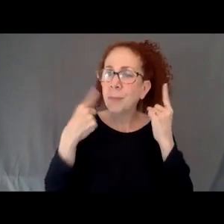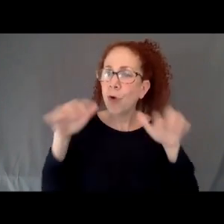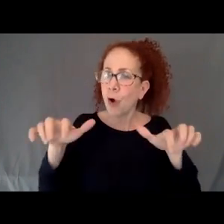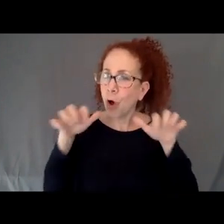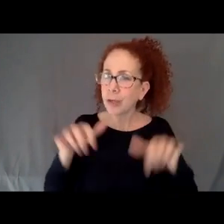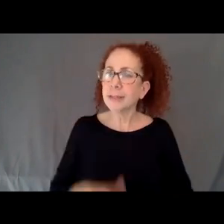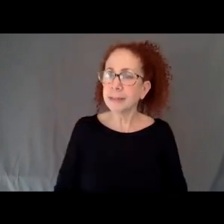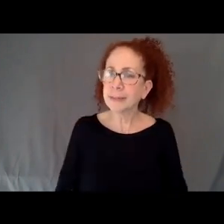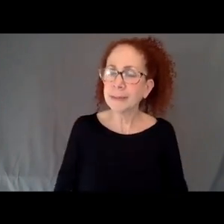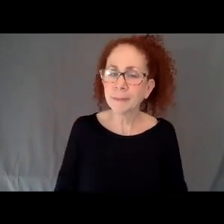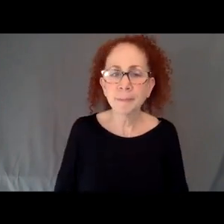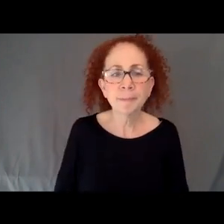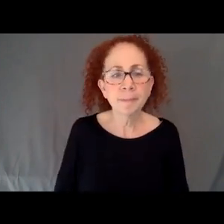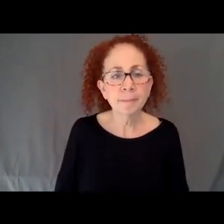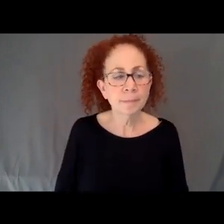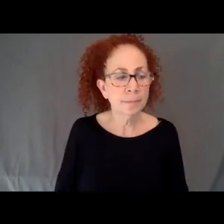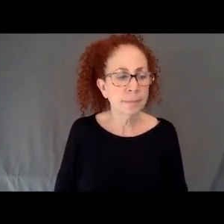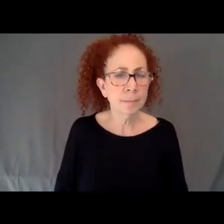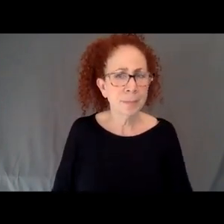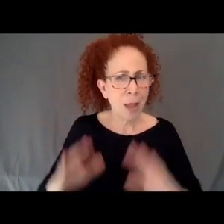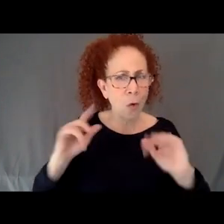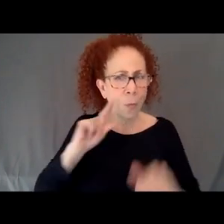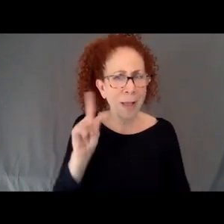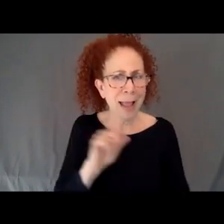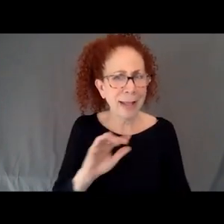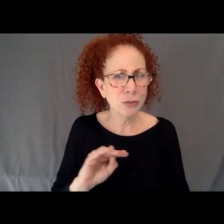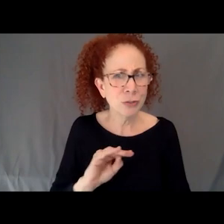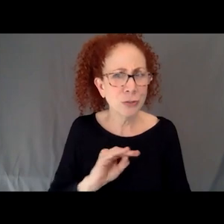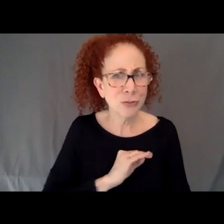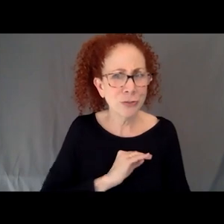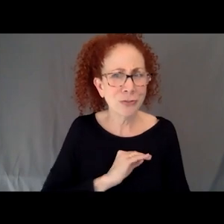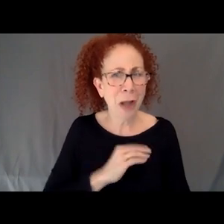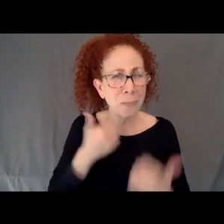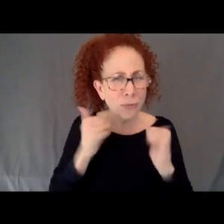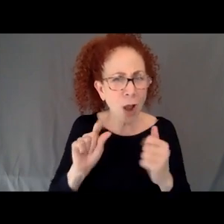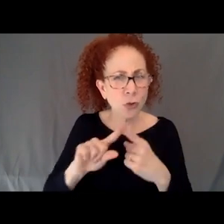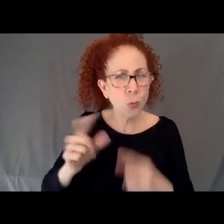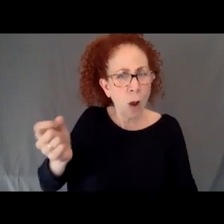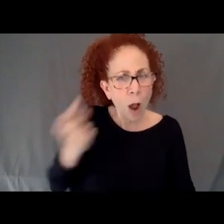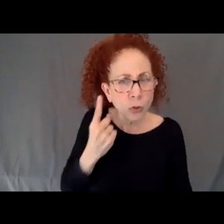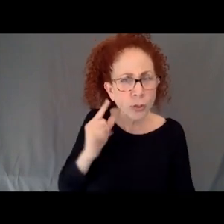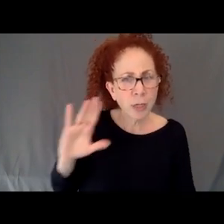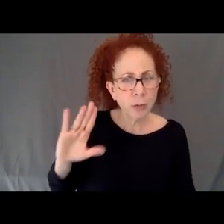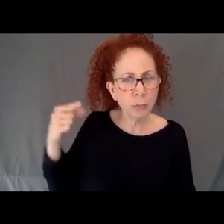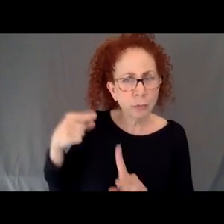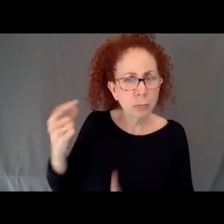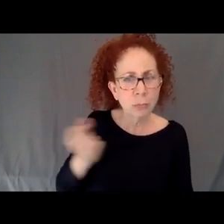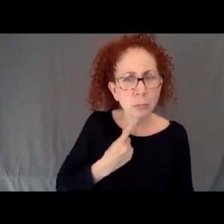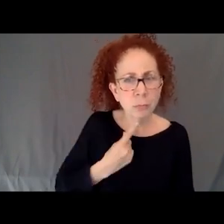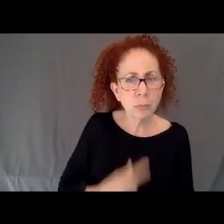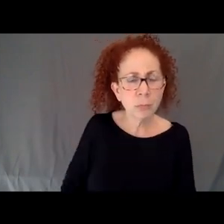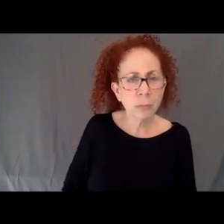the audience. I hope that's answering the question. I was trying to really understand what they were asking.